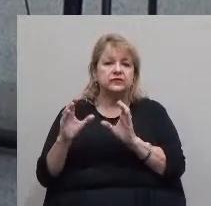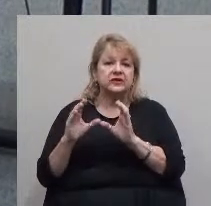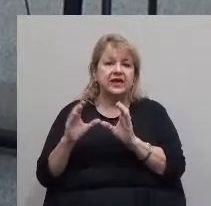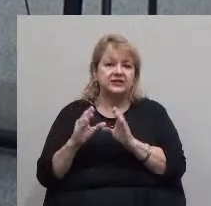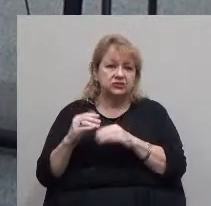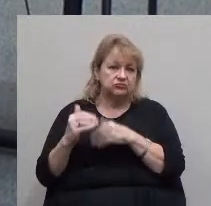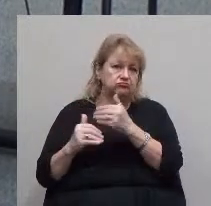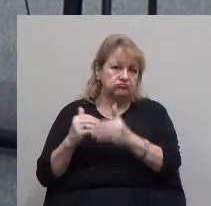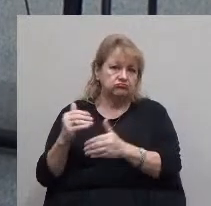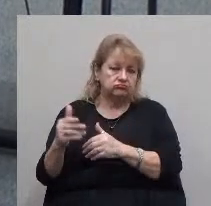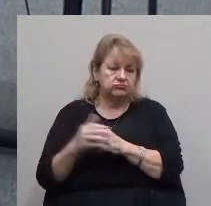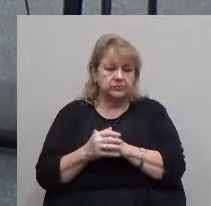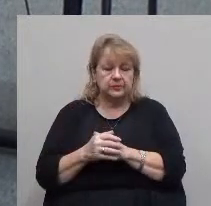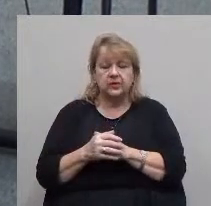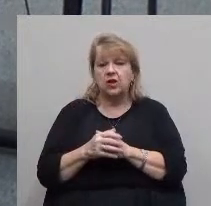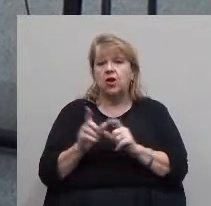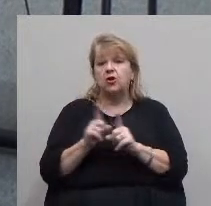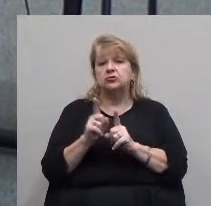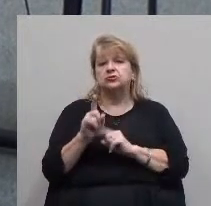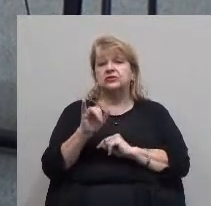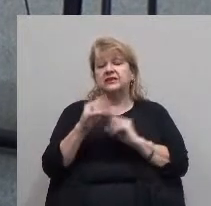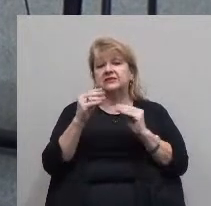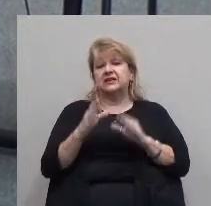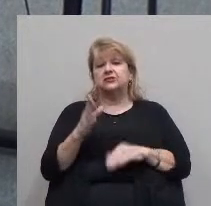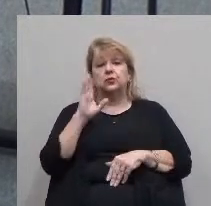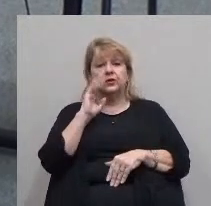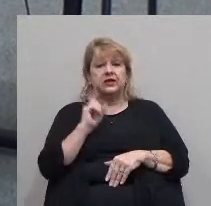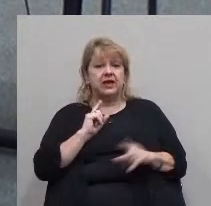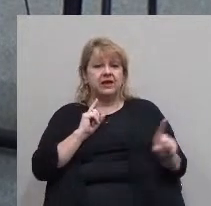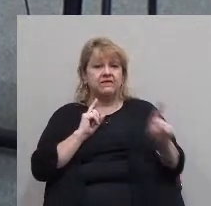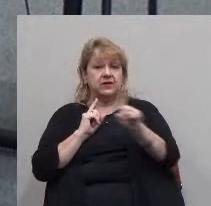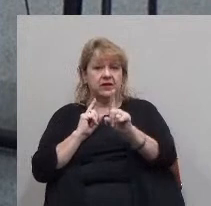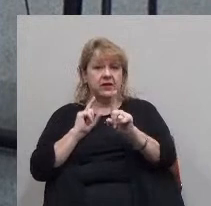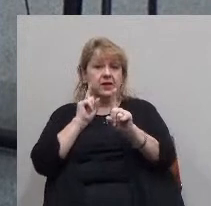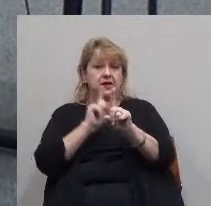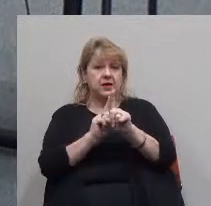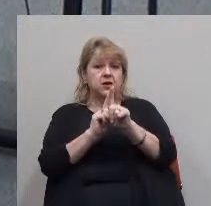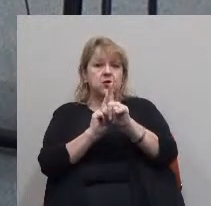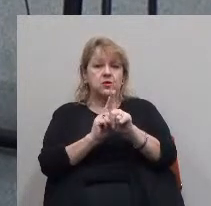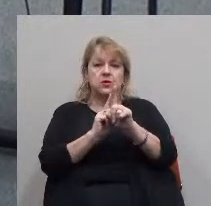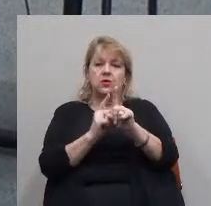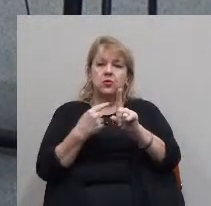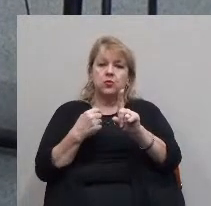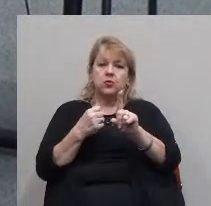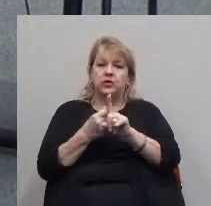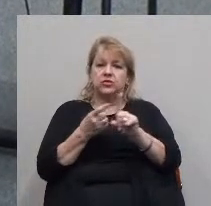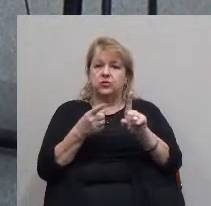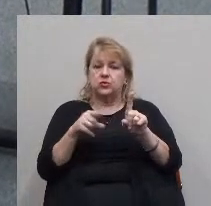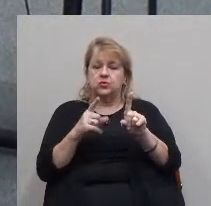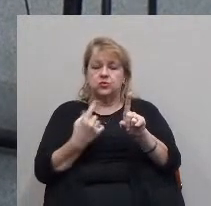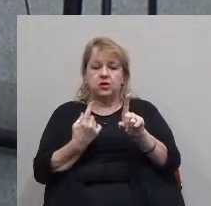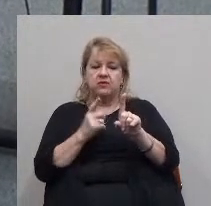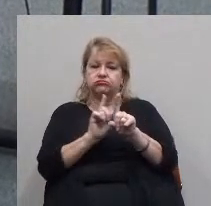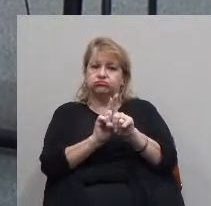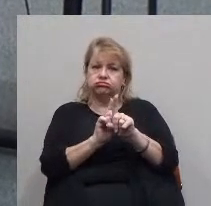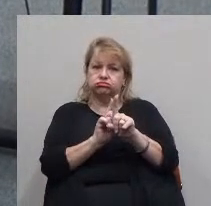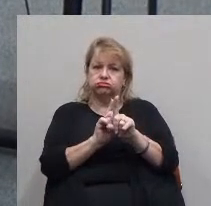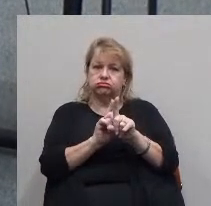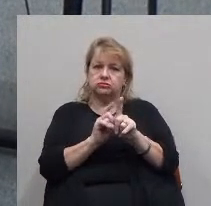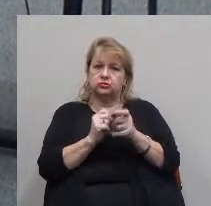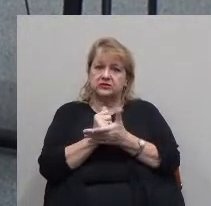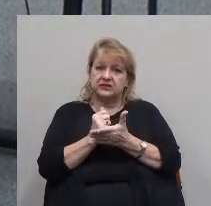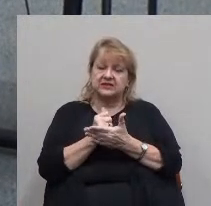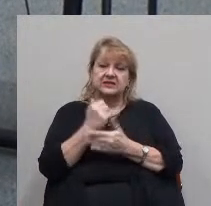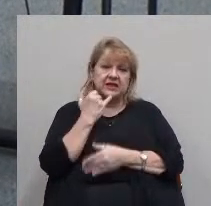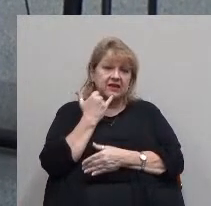routes. You would also have a mentor teacher with you, that way you can assist if one is available. And